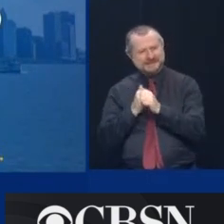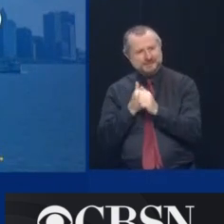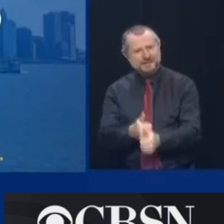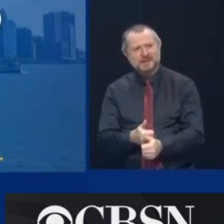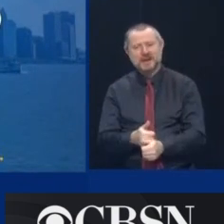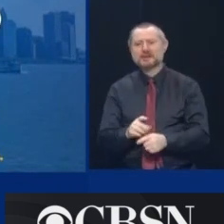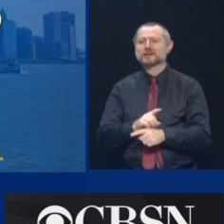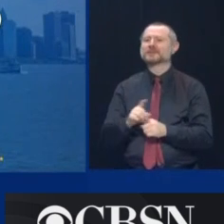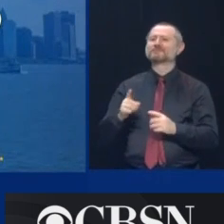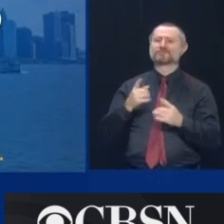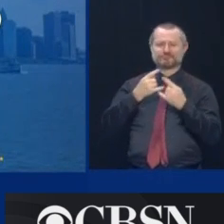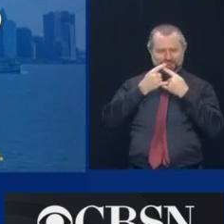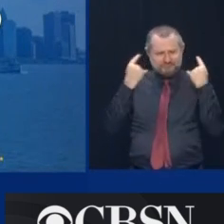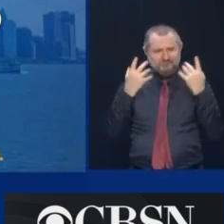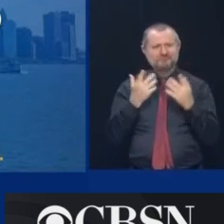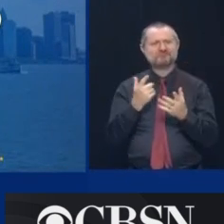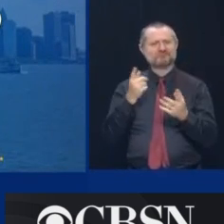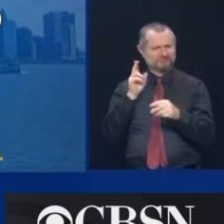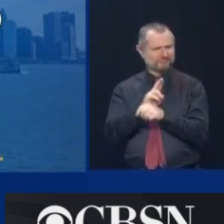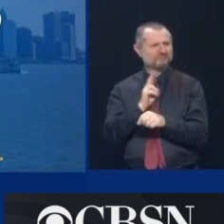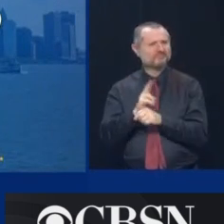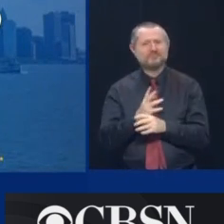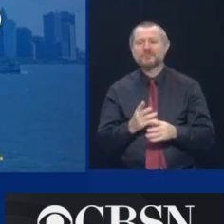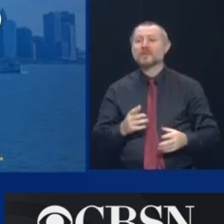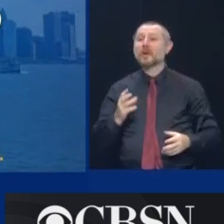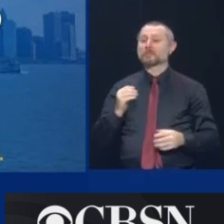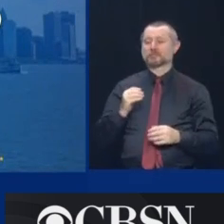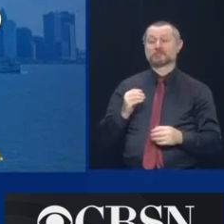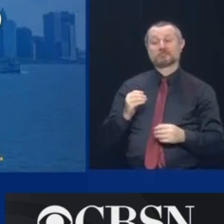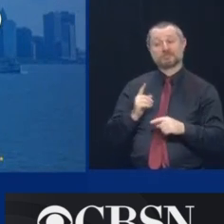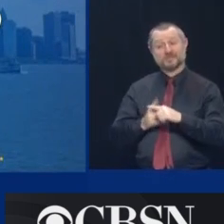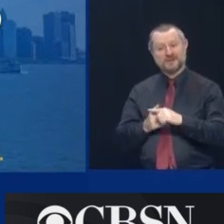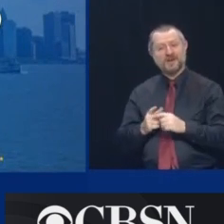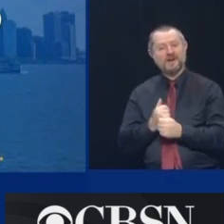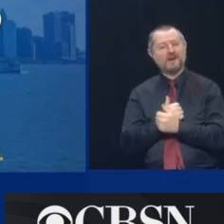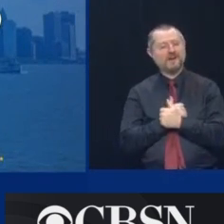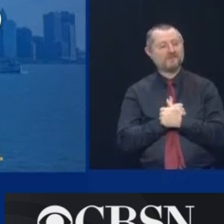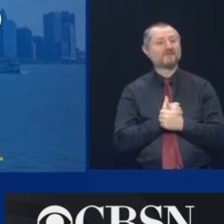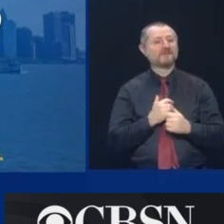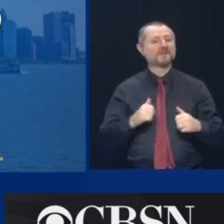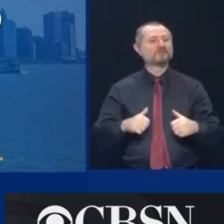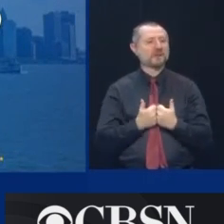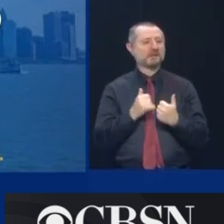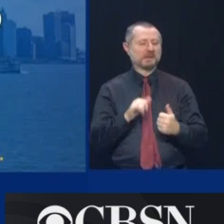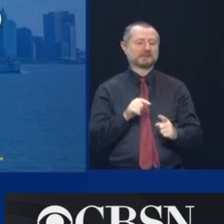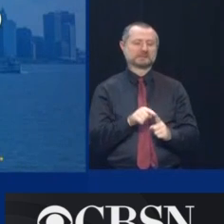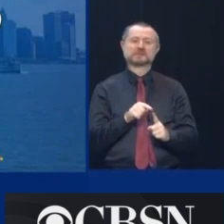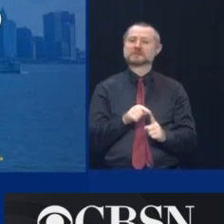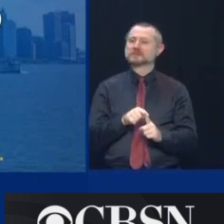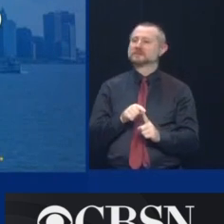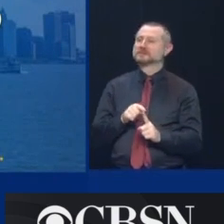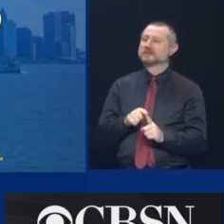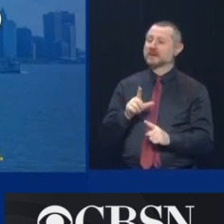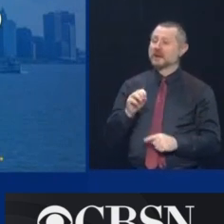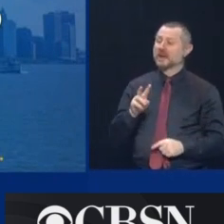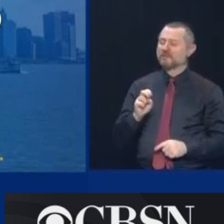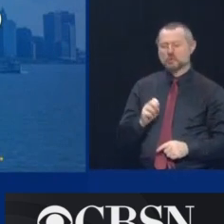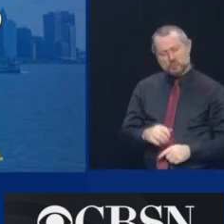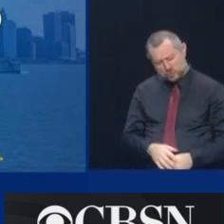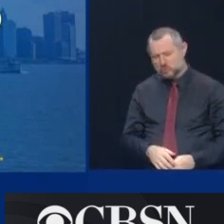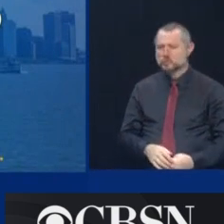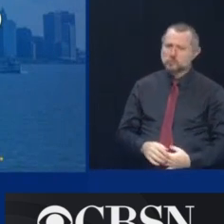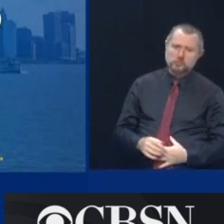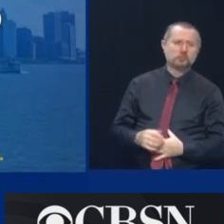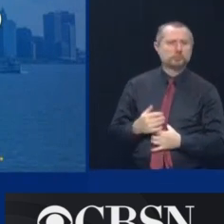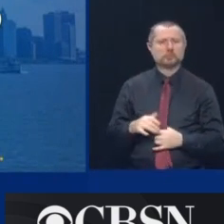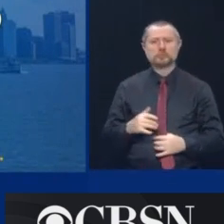thing. And we love one another. We love. And we're tough enough